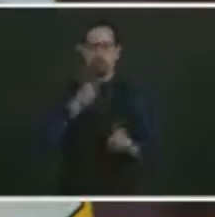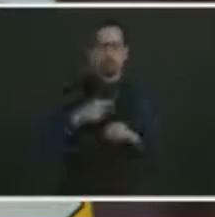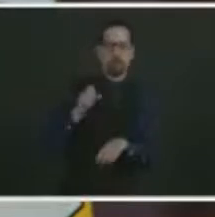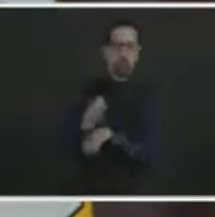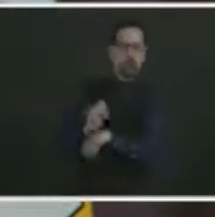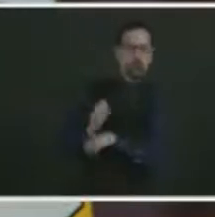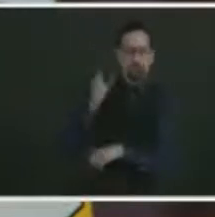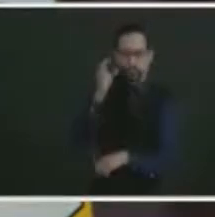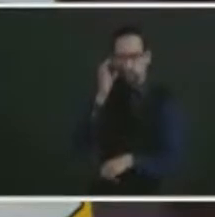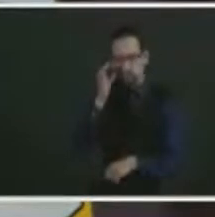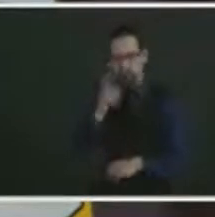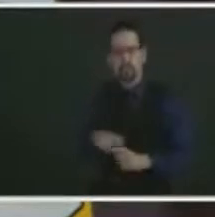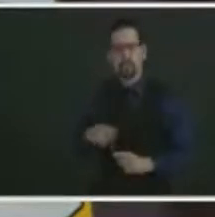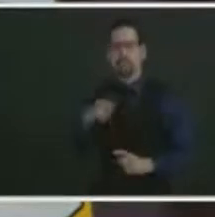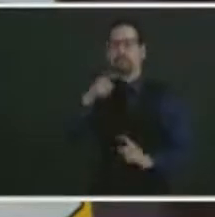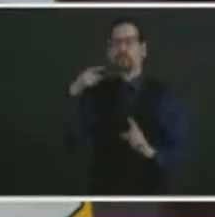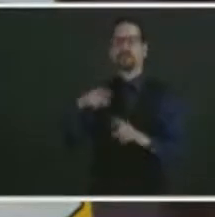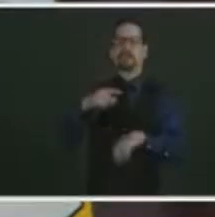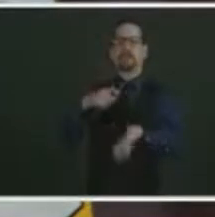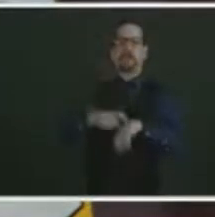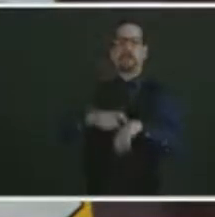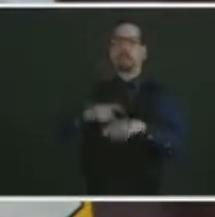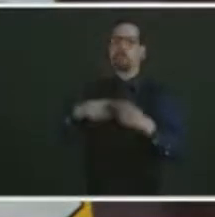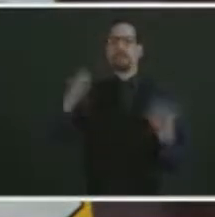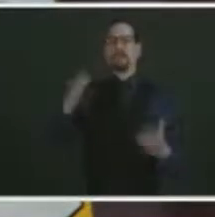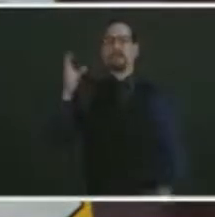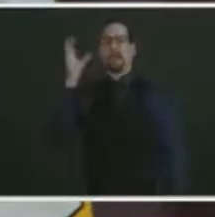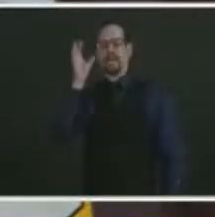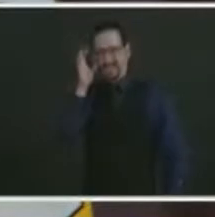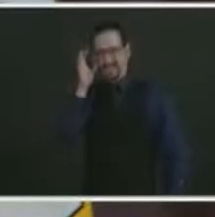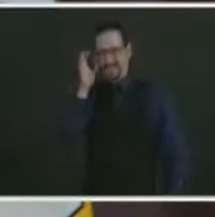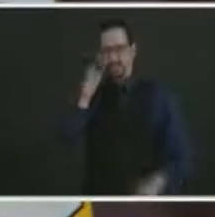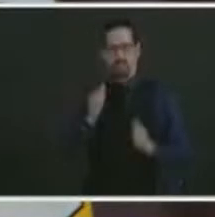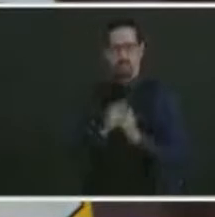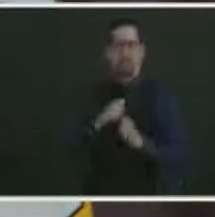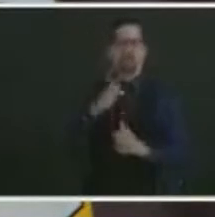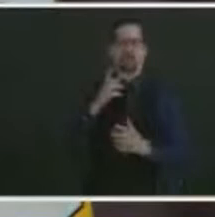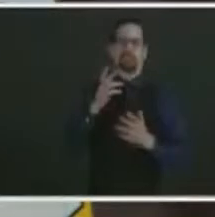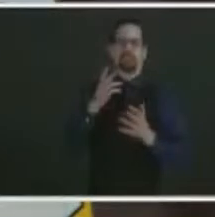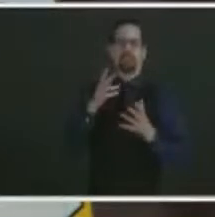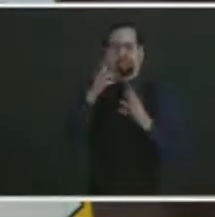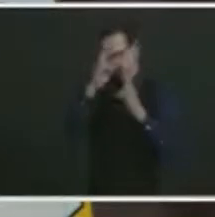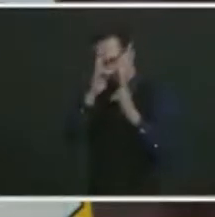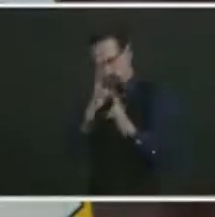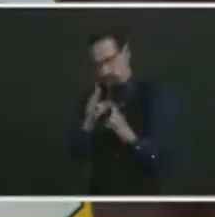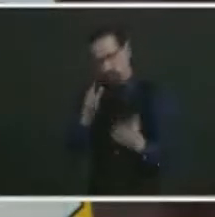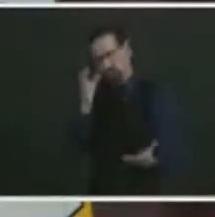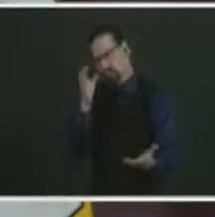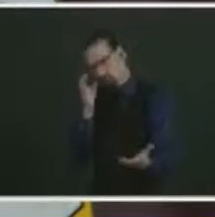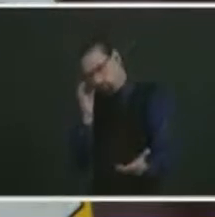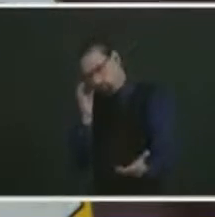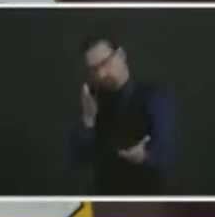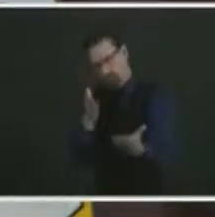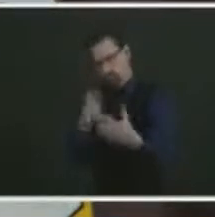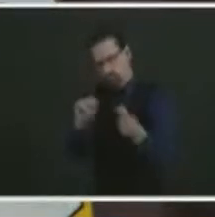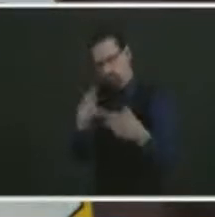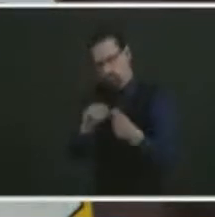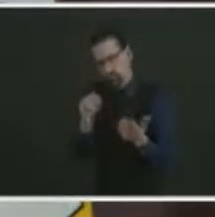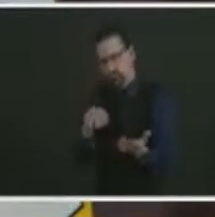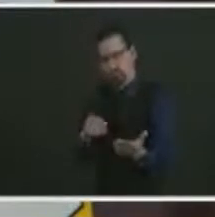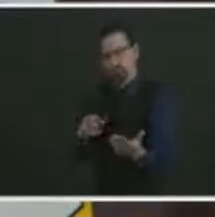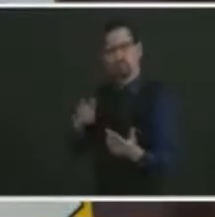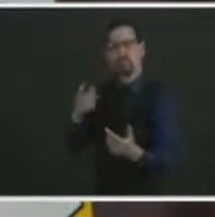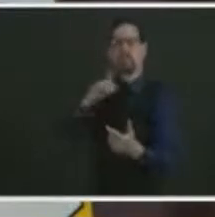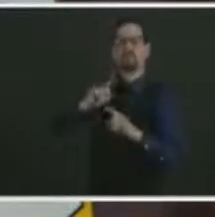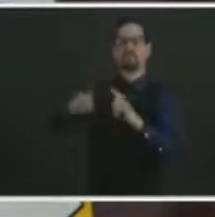humility. And what I hear is, there's a mix of anger in the community, but frankly, also